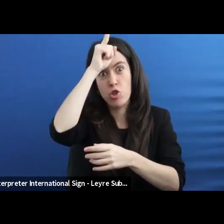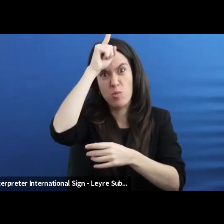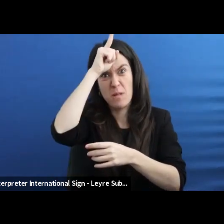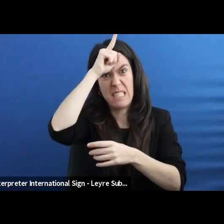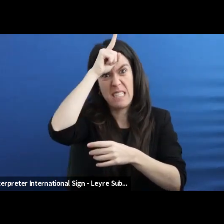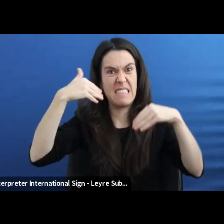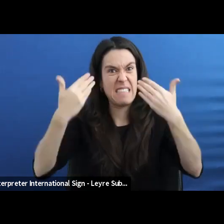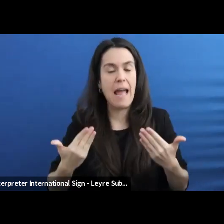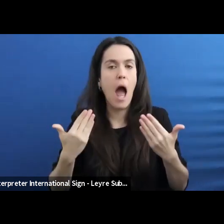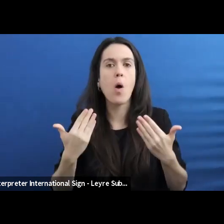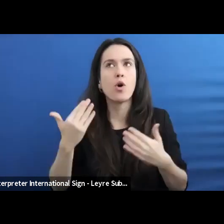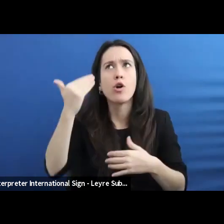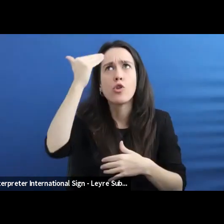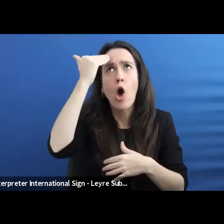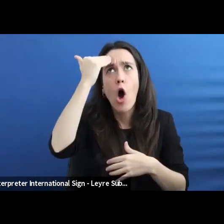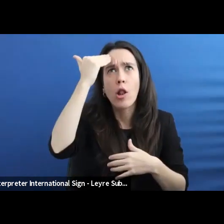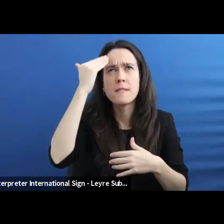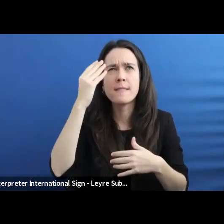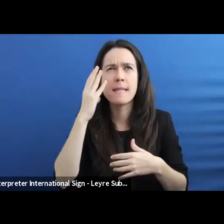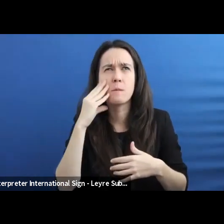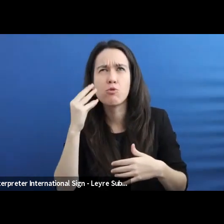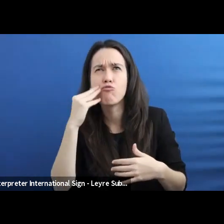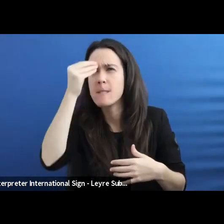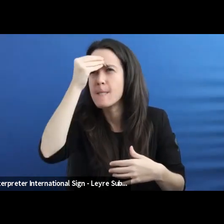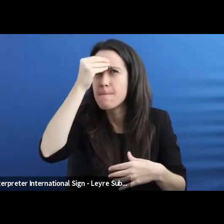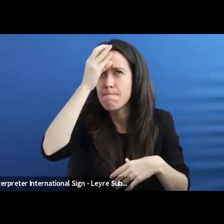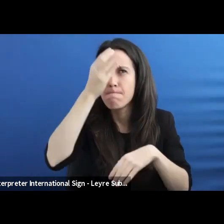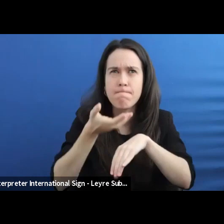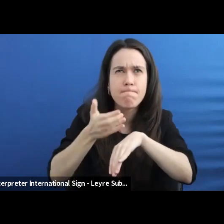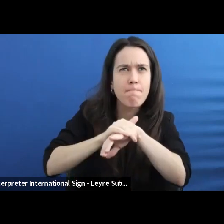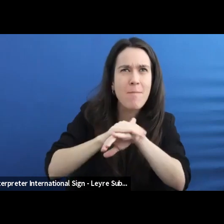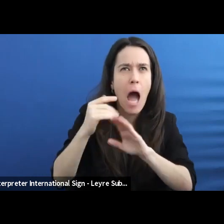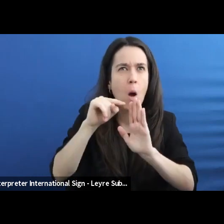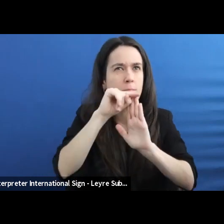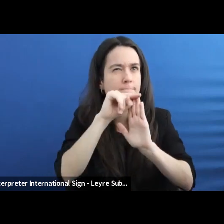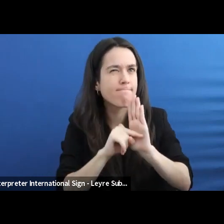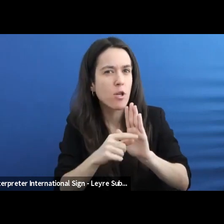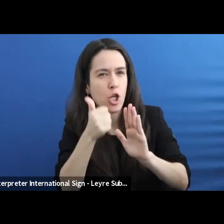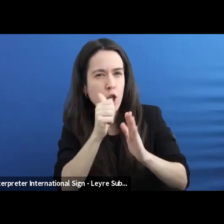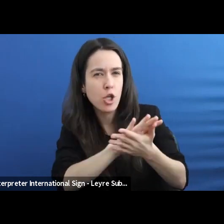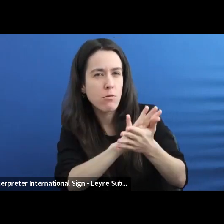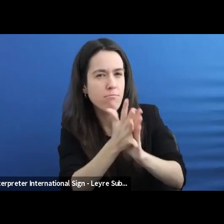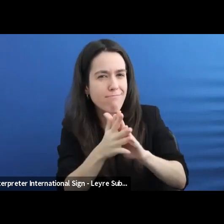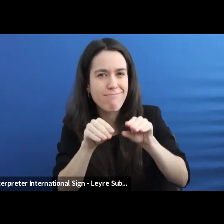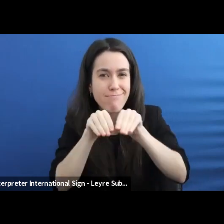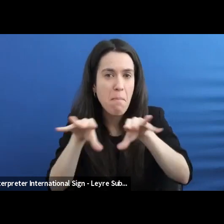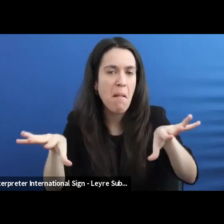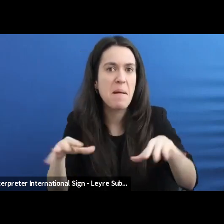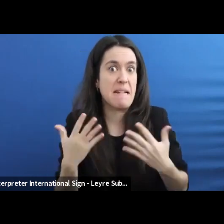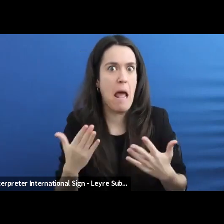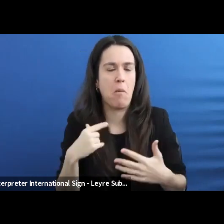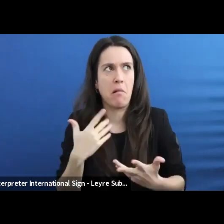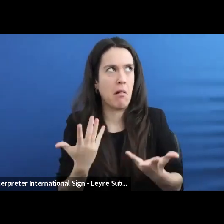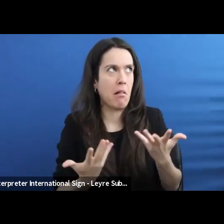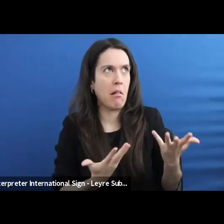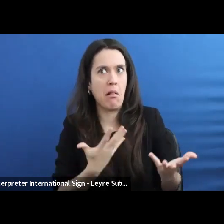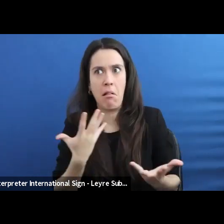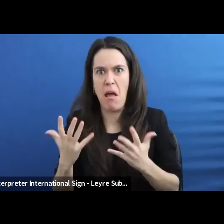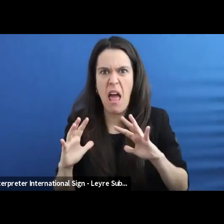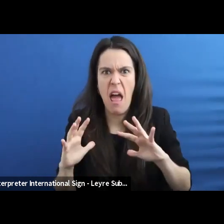a broad knowledge and experience in order to implement specific cross-sectoral approaches. Something that